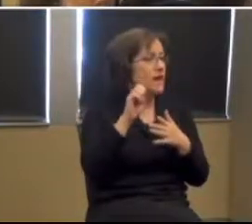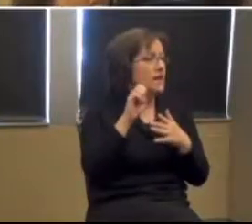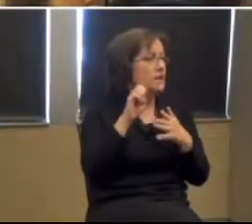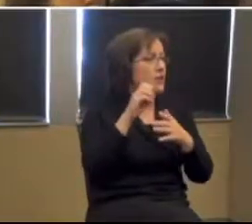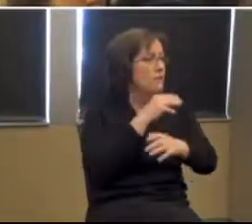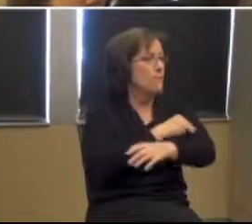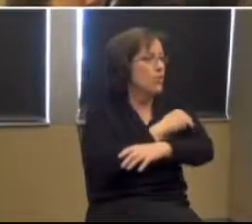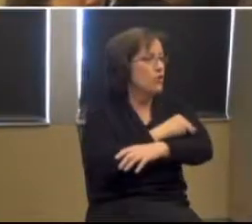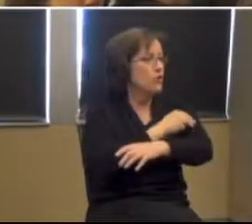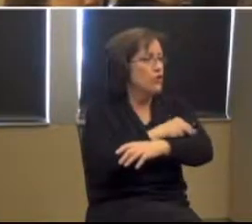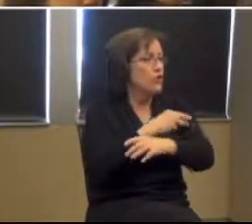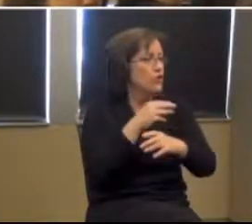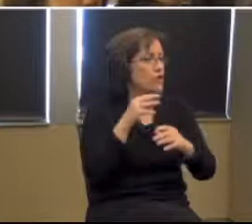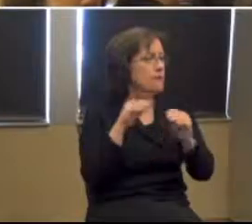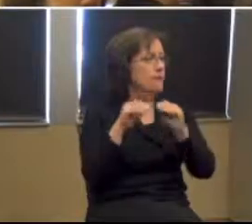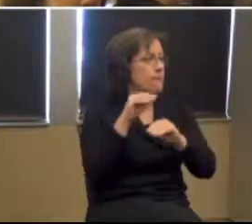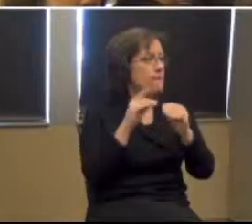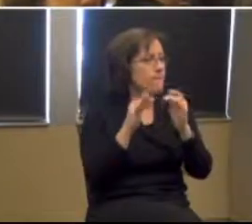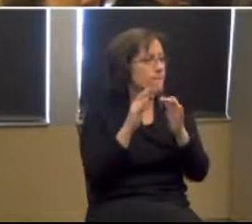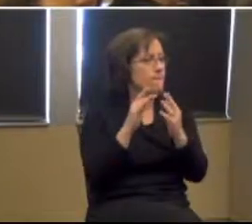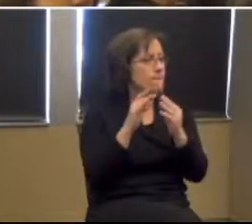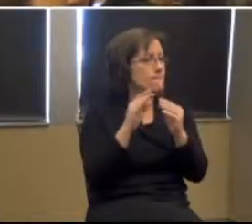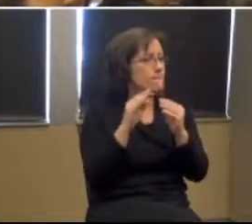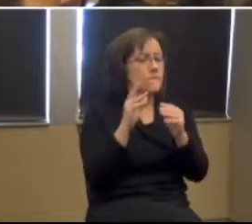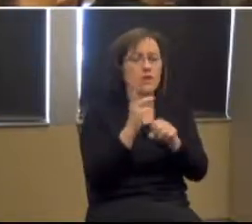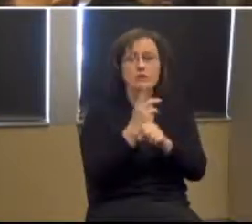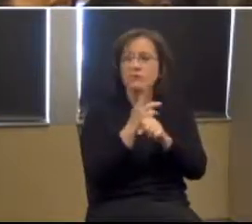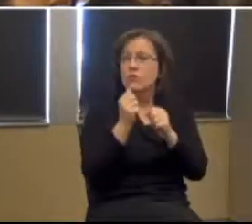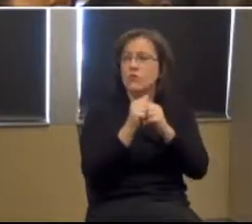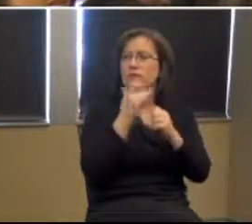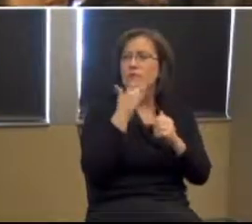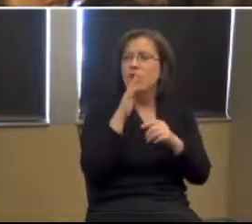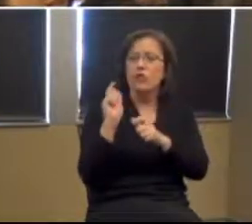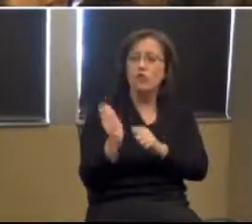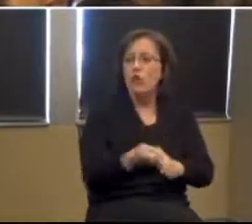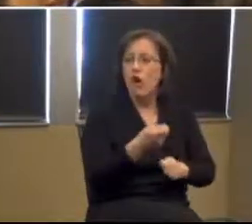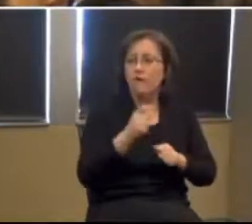with colored golf tees and yep, stick it in. You